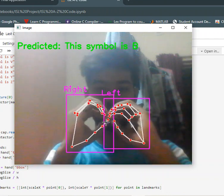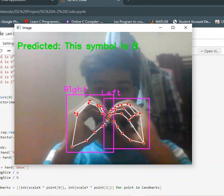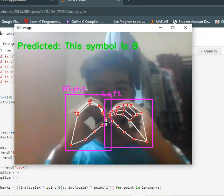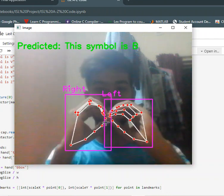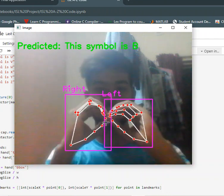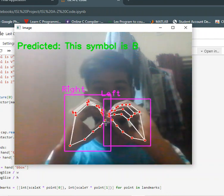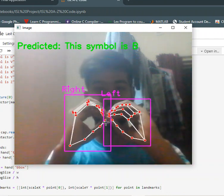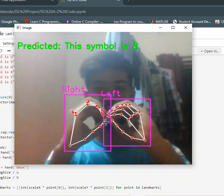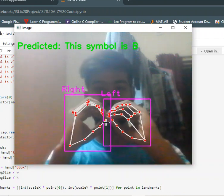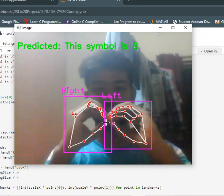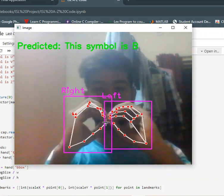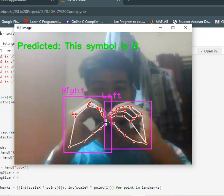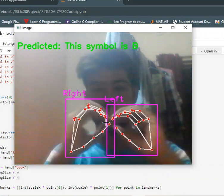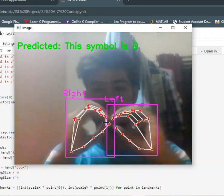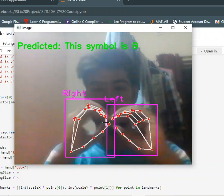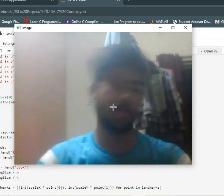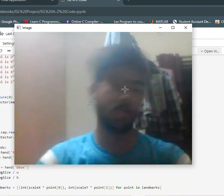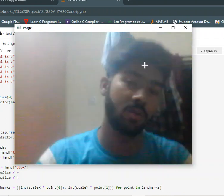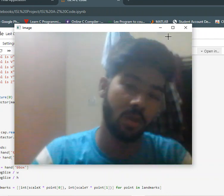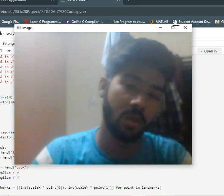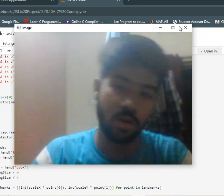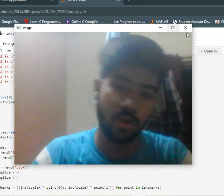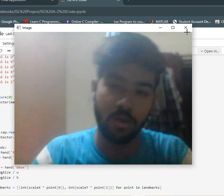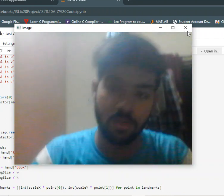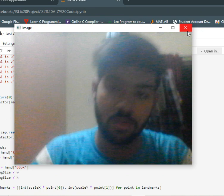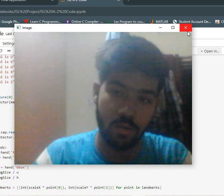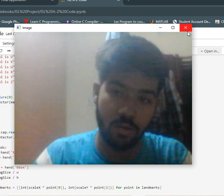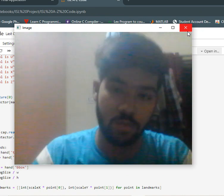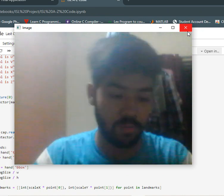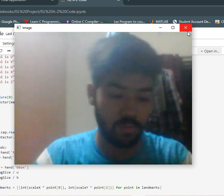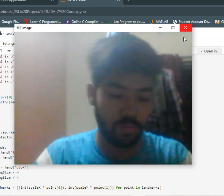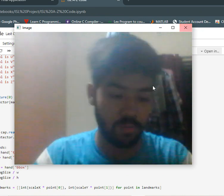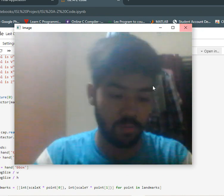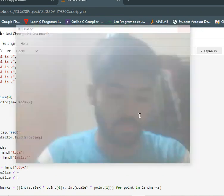this sign is means b. Okay,